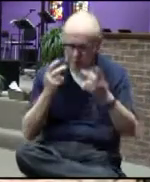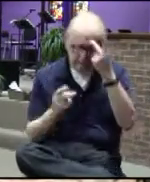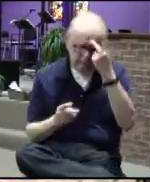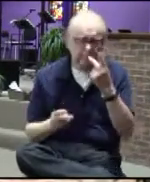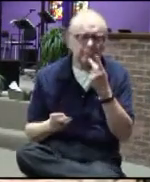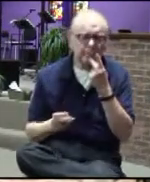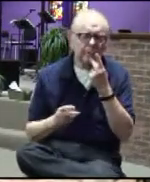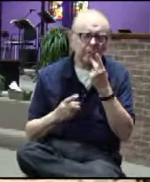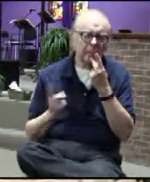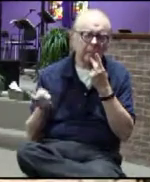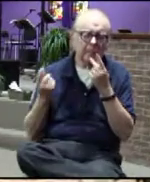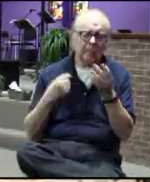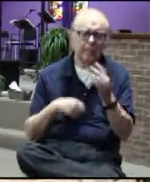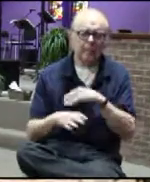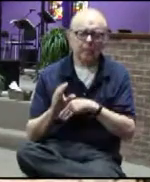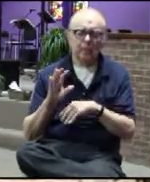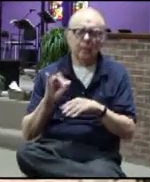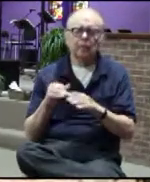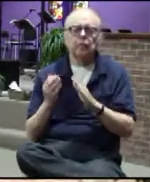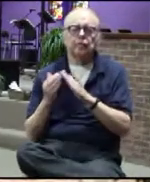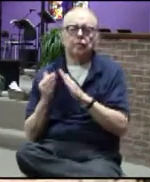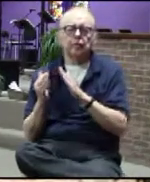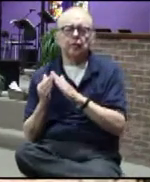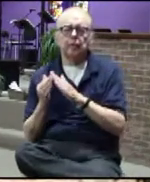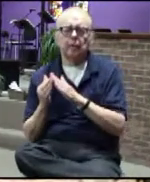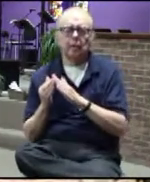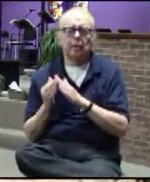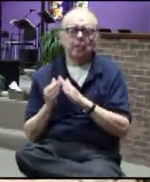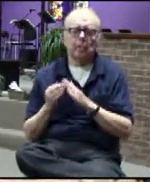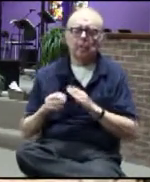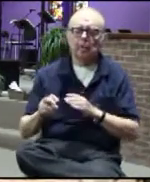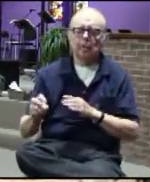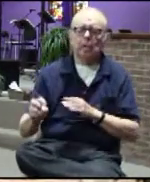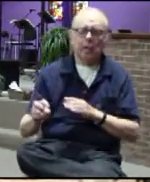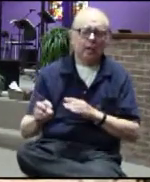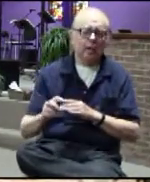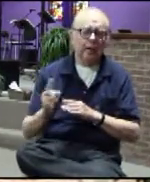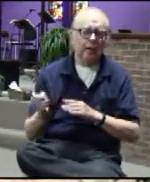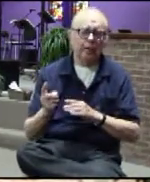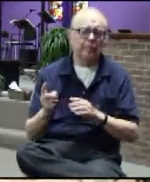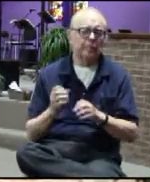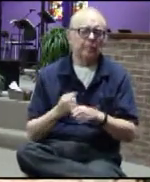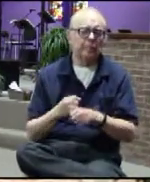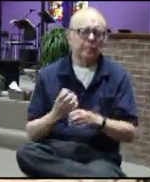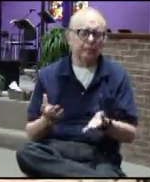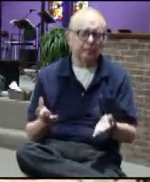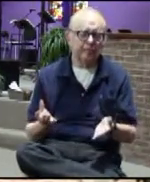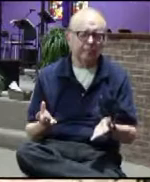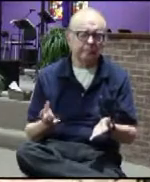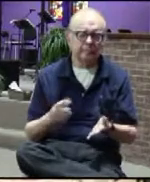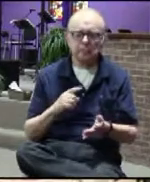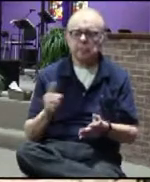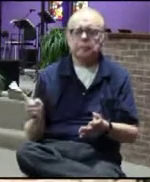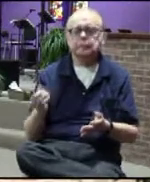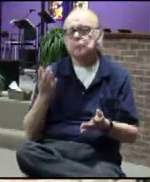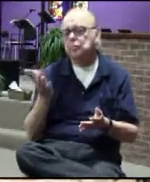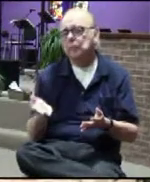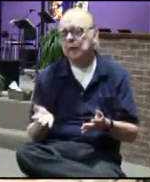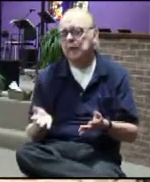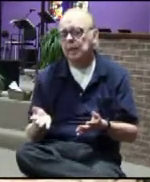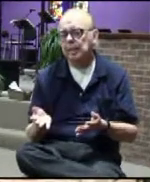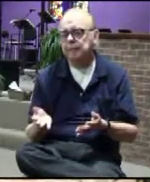And they had come into Jerusalem on the journey that they would always make. And they were going there.